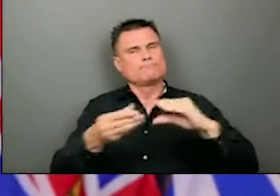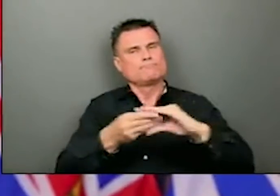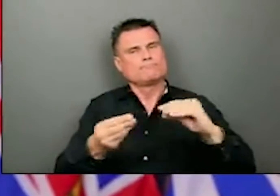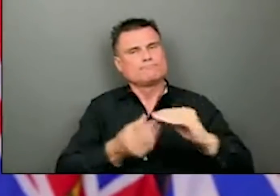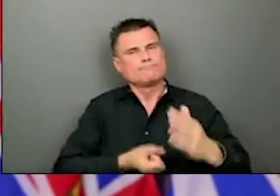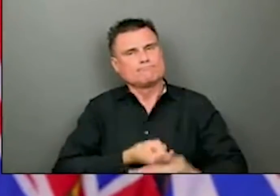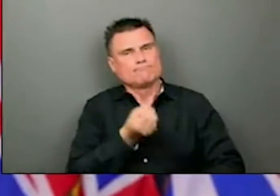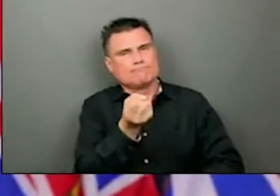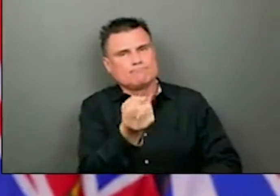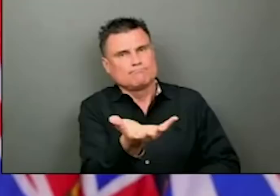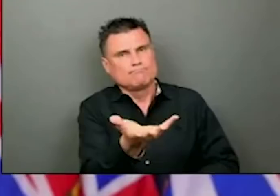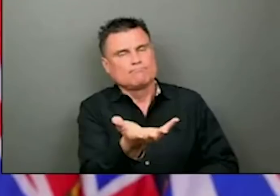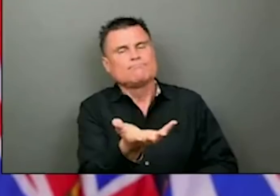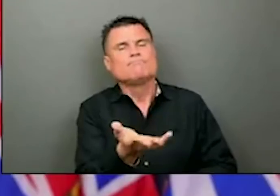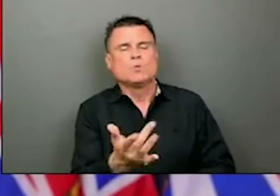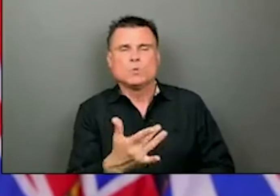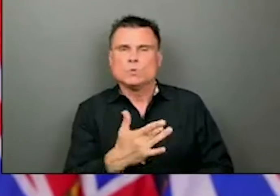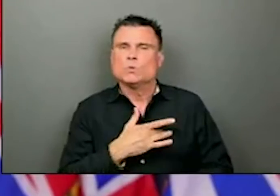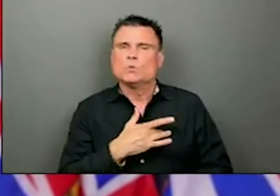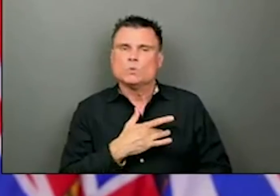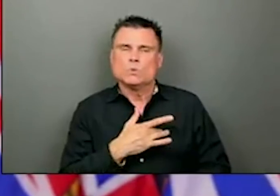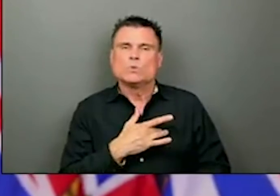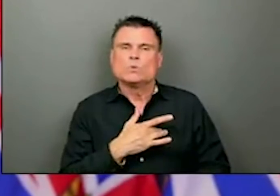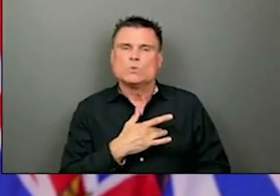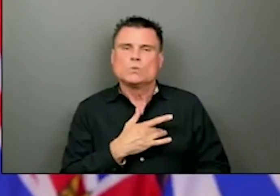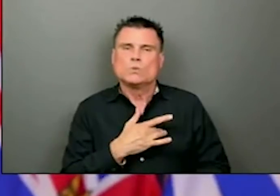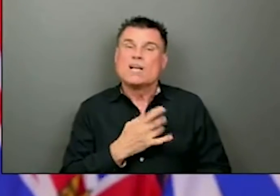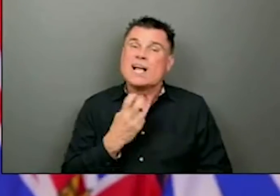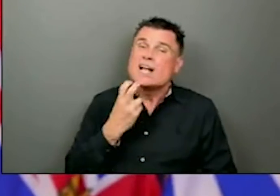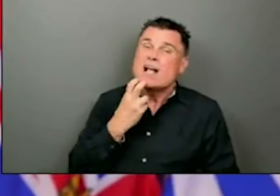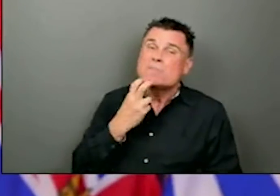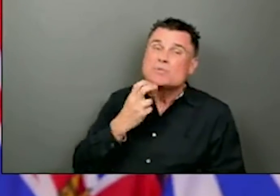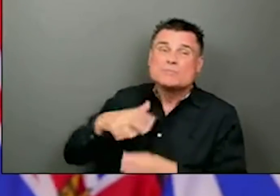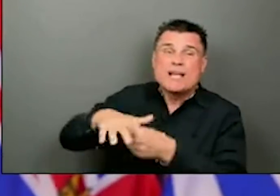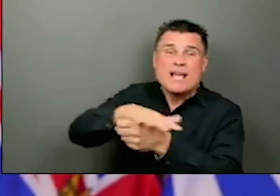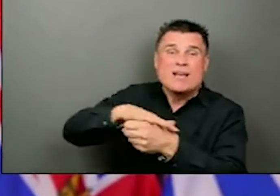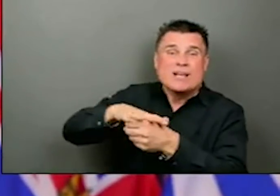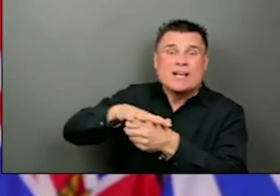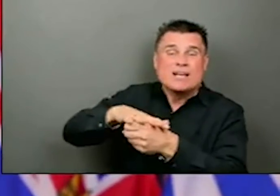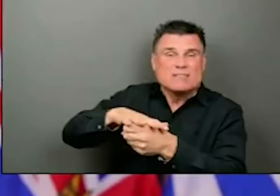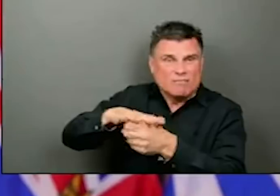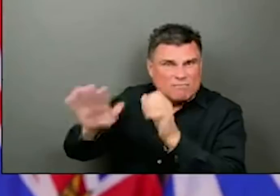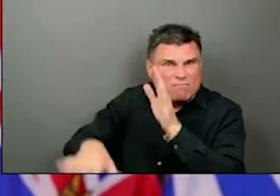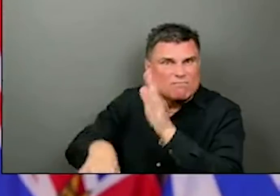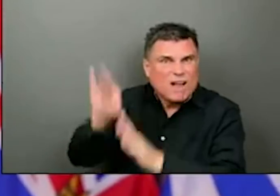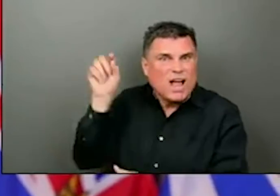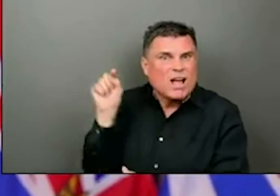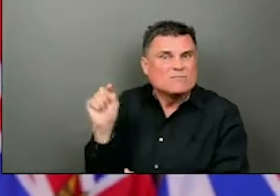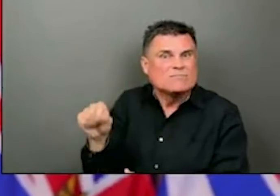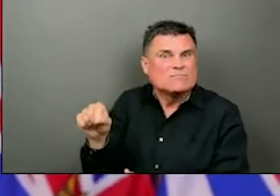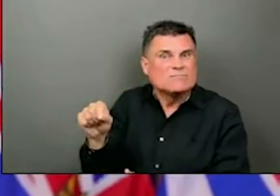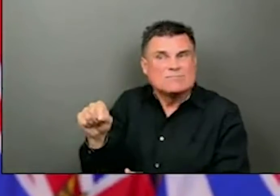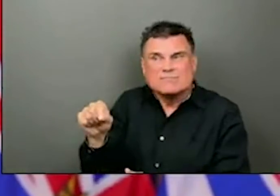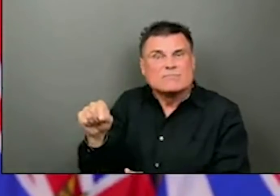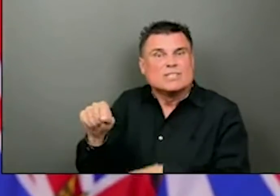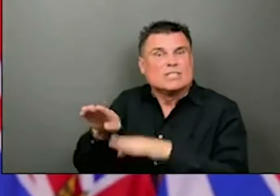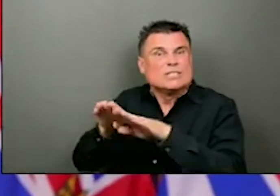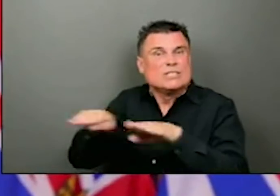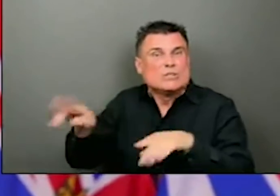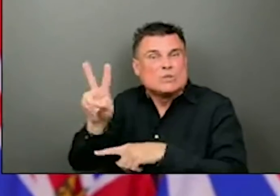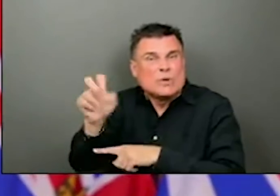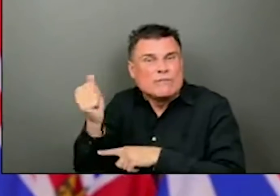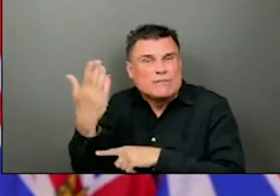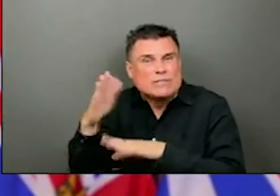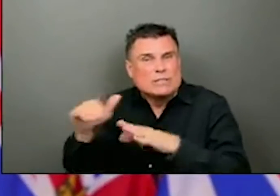of 215 children in Tecumlets Loops Te-Swetnik at a residential school, and